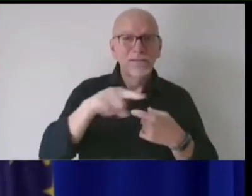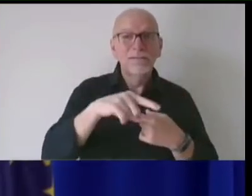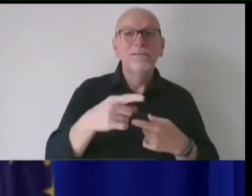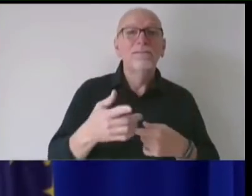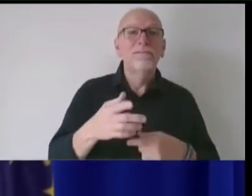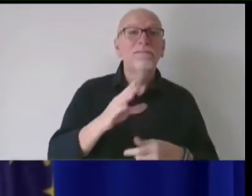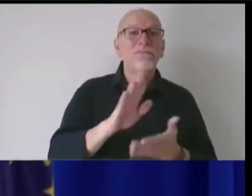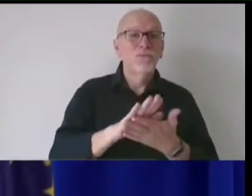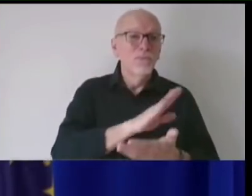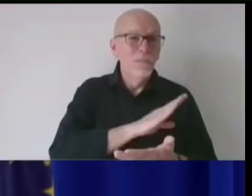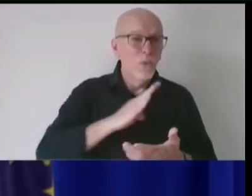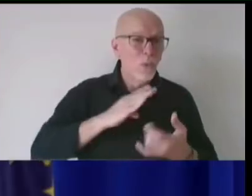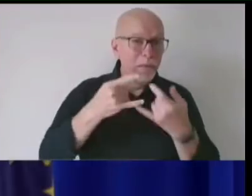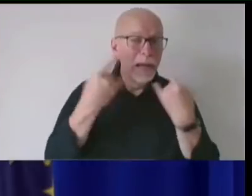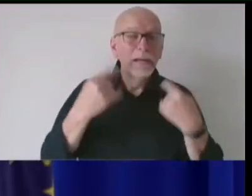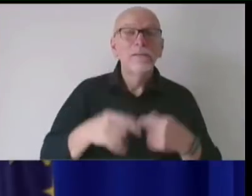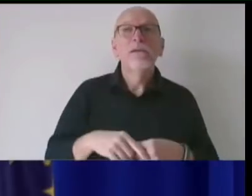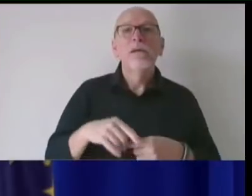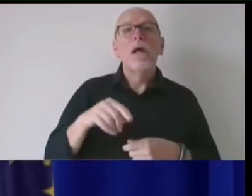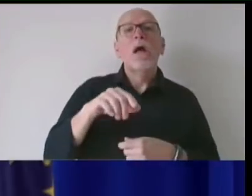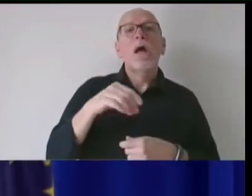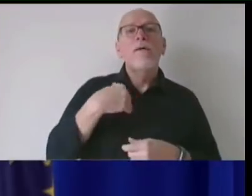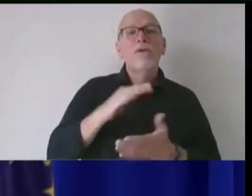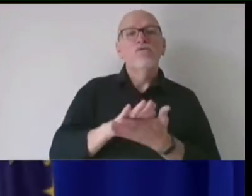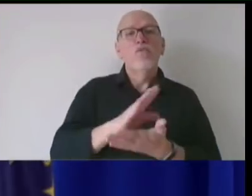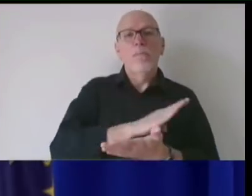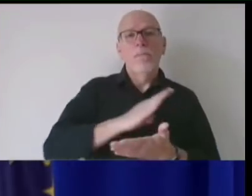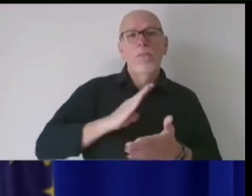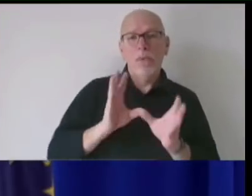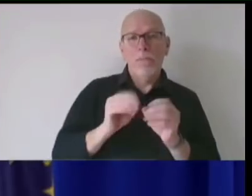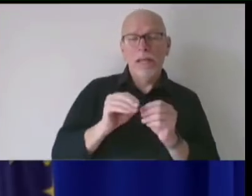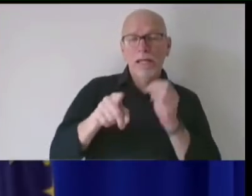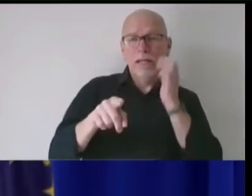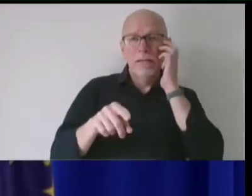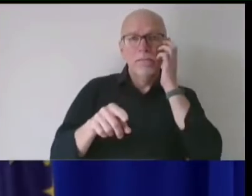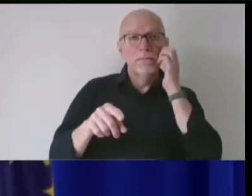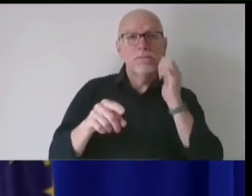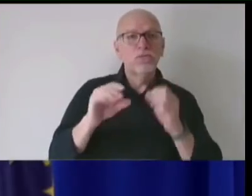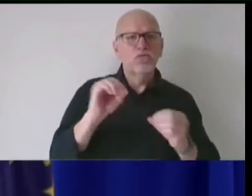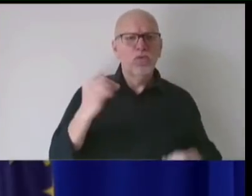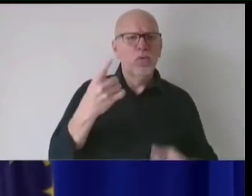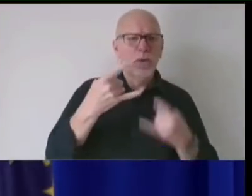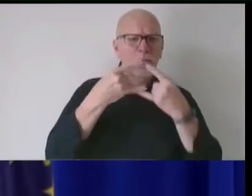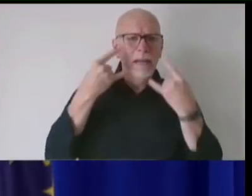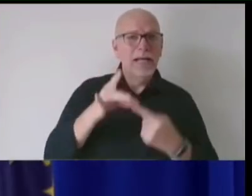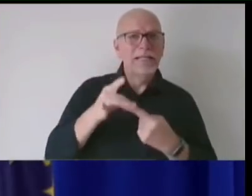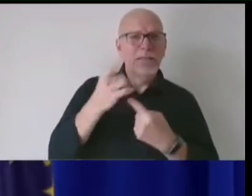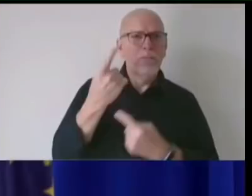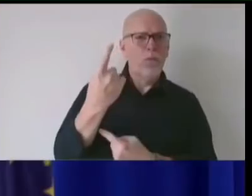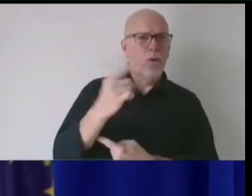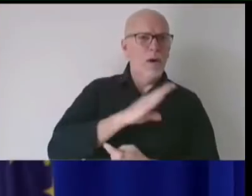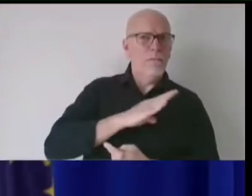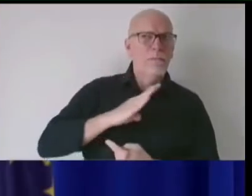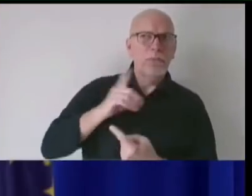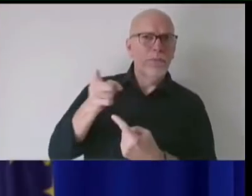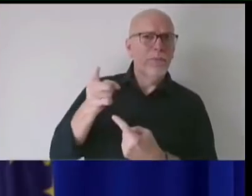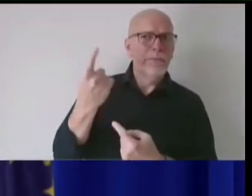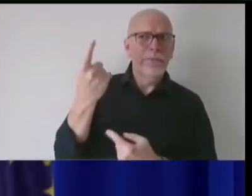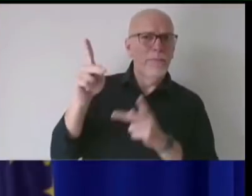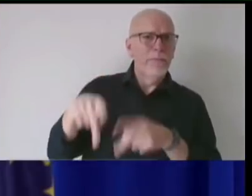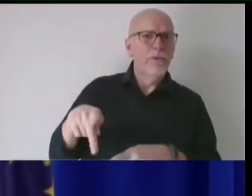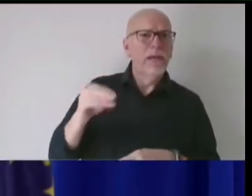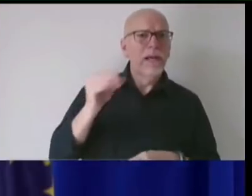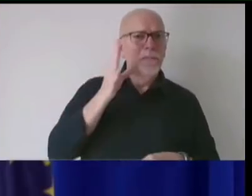was completely masked. There was a school board meeting then. Nobody was masked except one board member, and the parents were